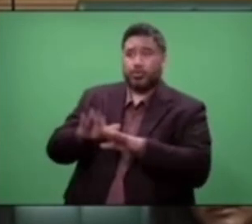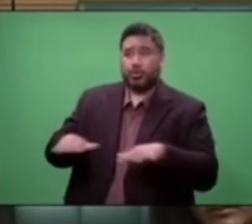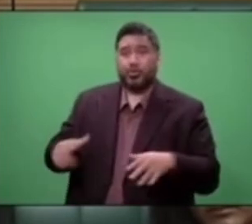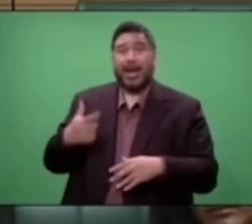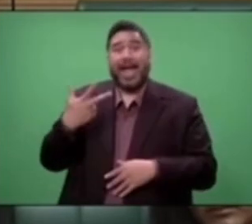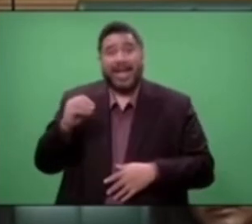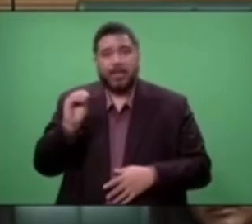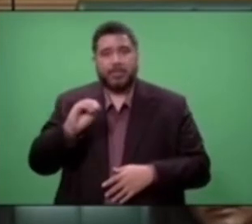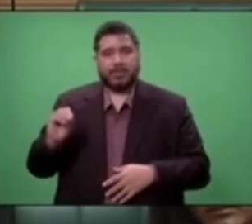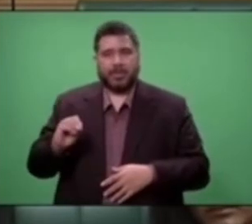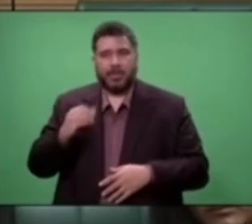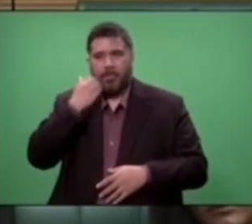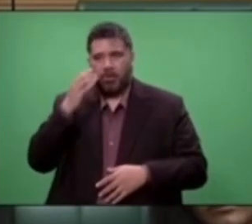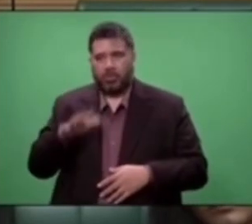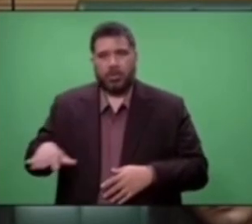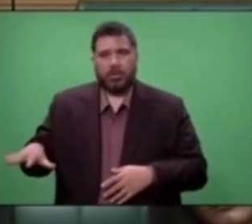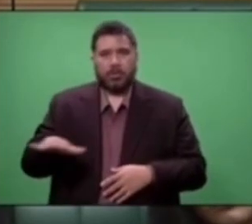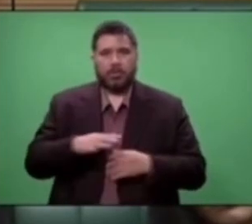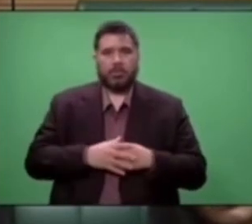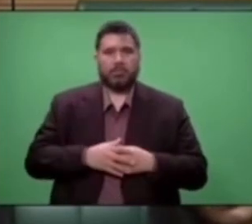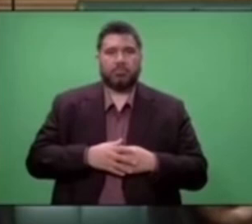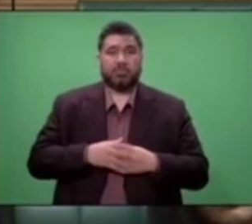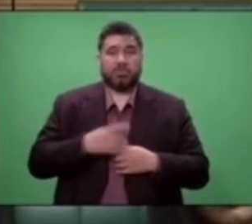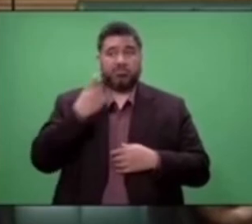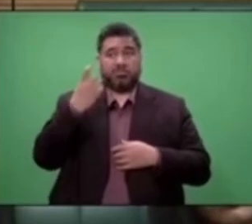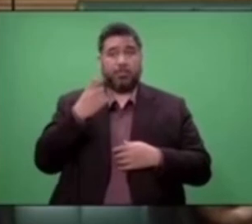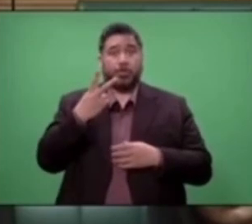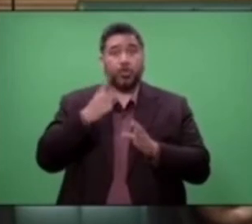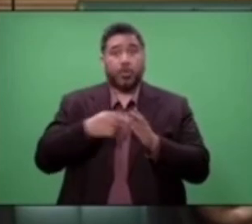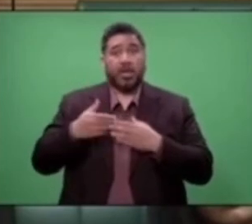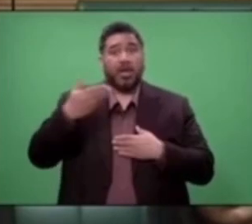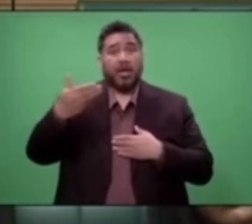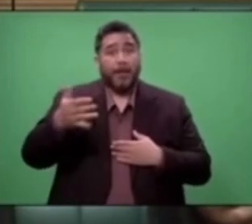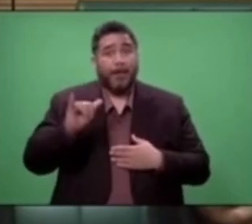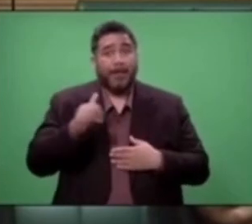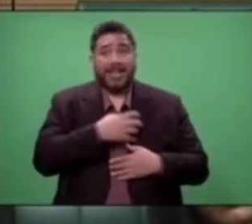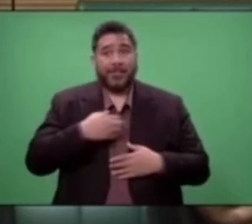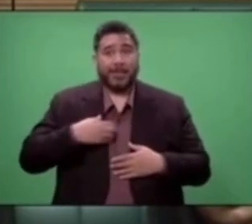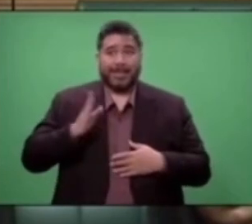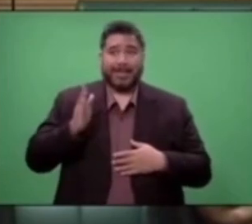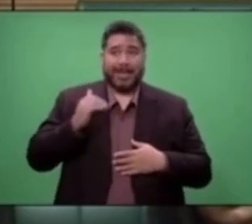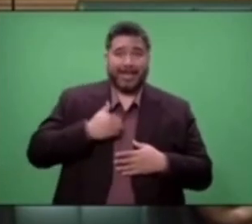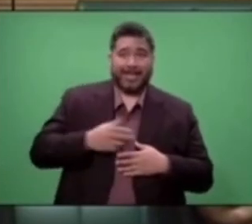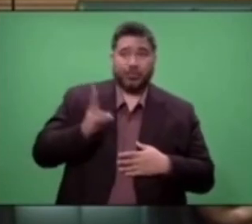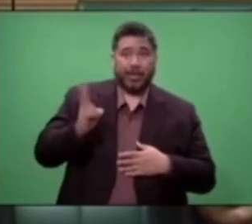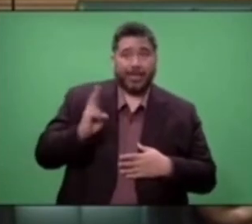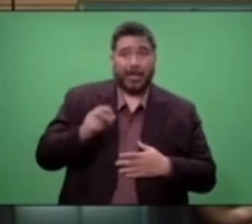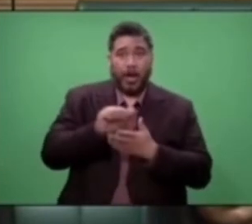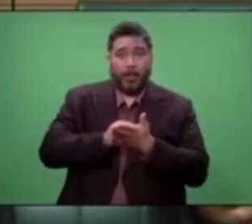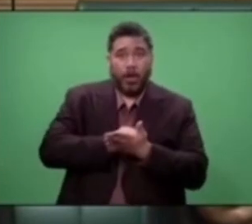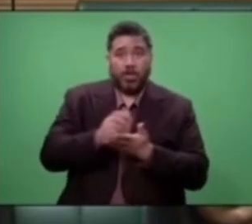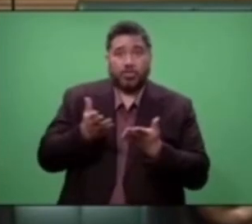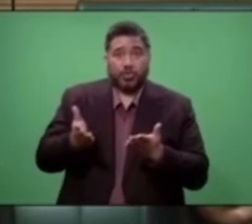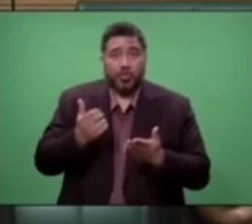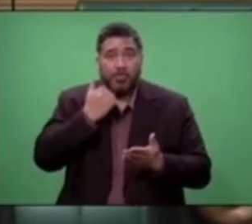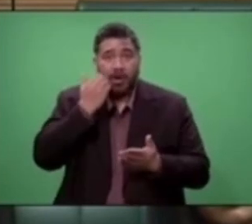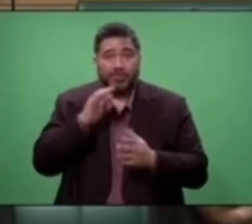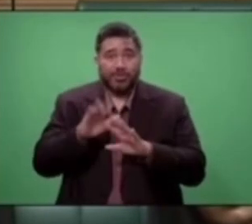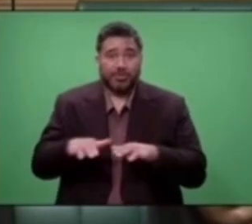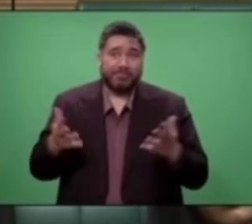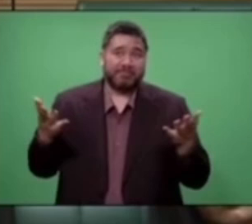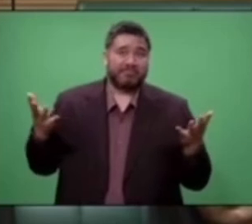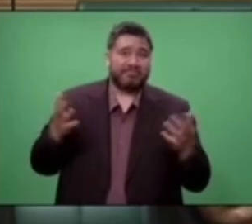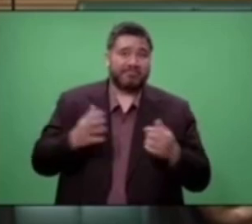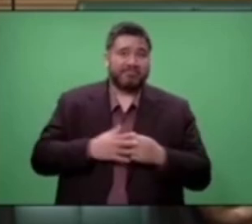Imagine the next policy that's going to roll out in the next 2 years. Imagine what that's going to look like. We must dismantle